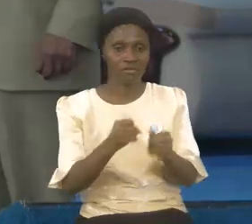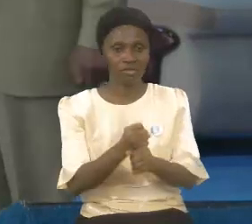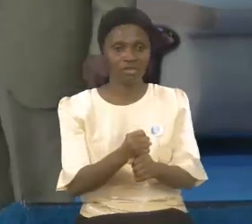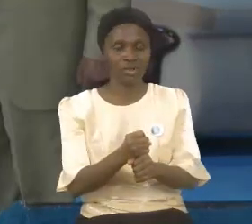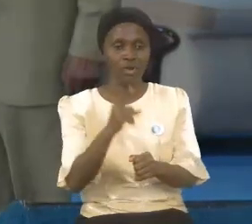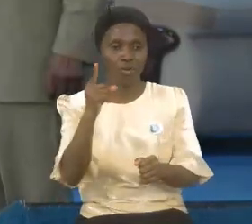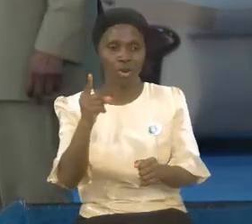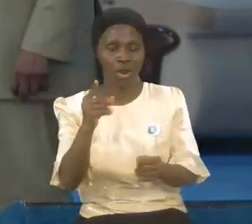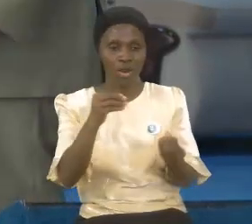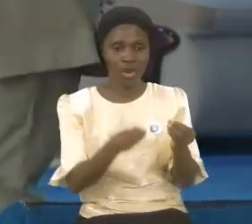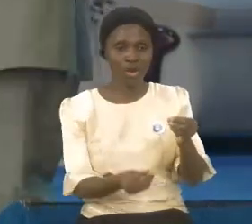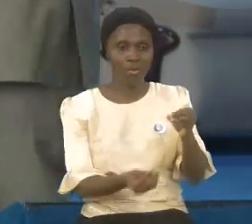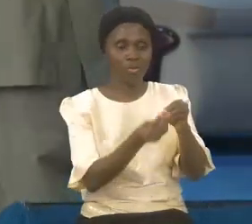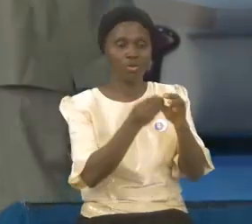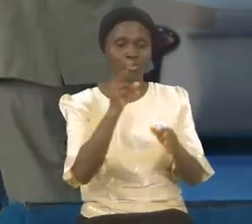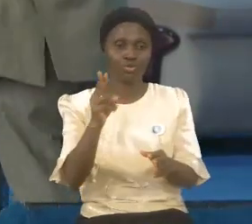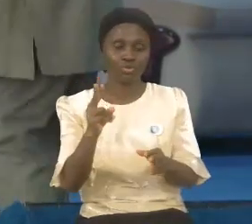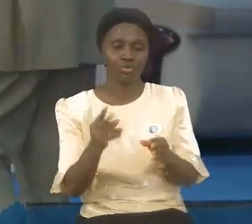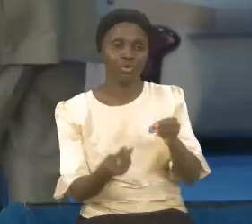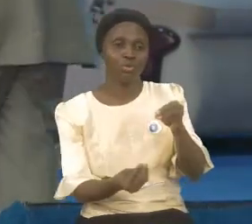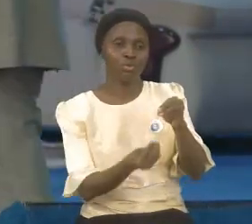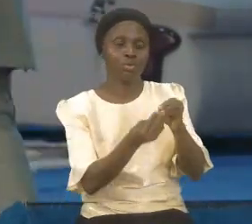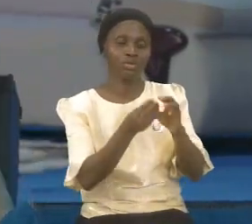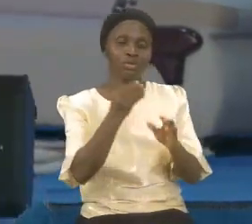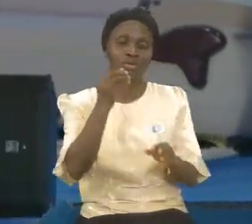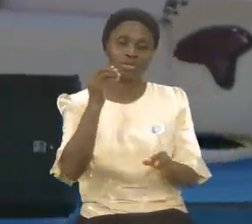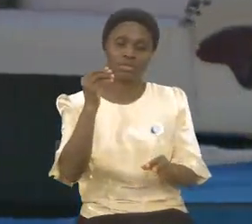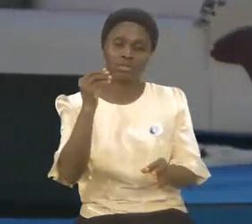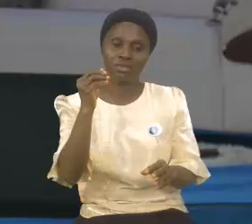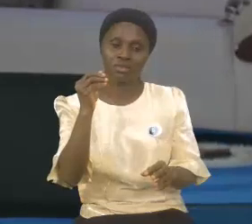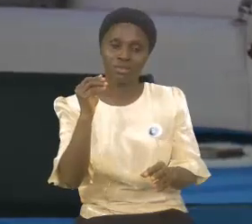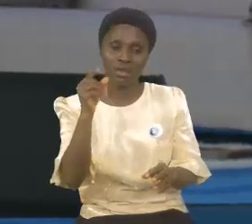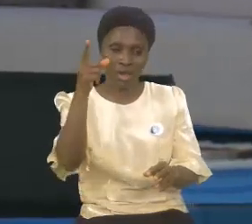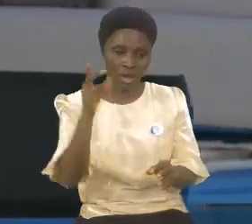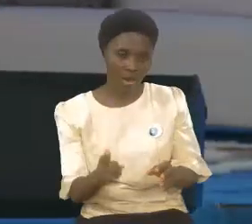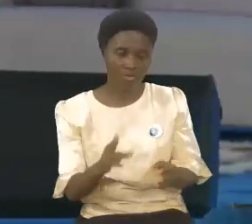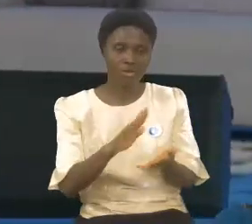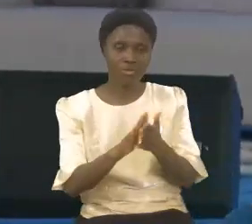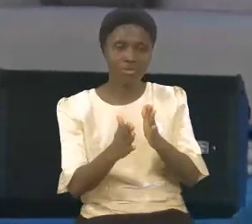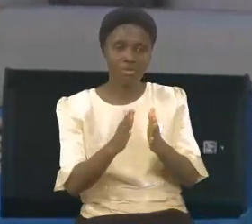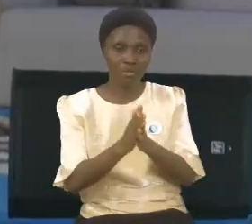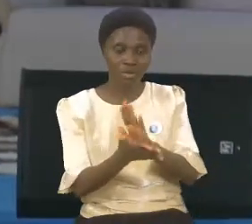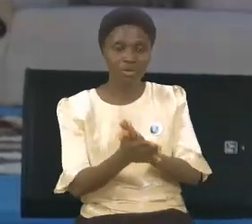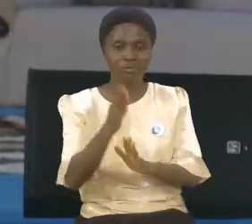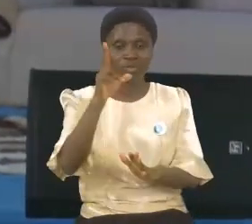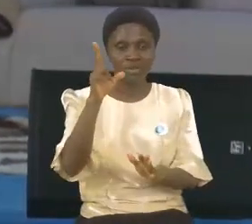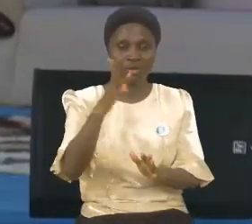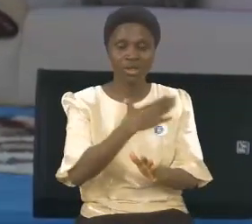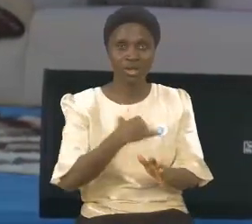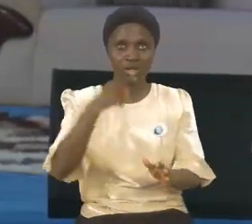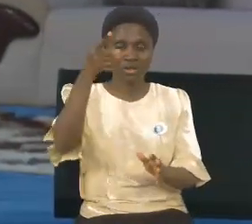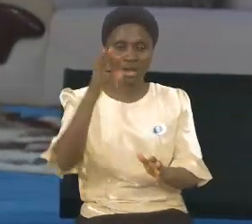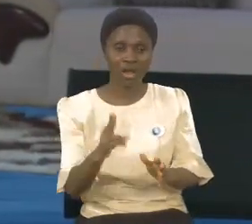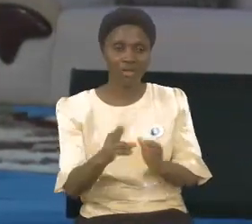1 + 2 + ½, 3½ years, in the middle of the 7-year tribulation. And then in